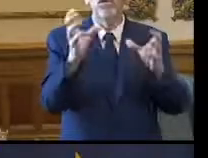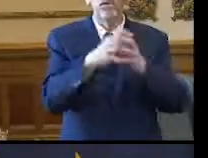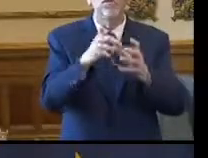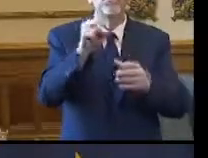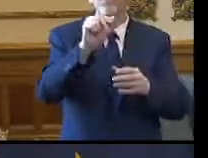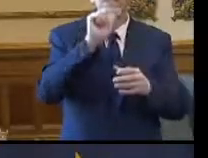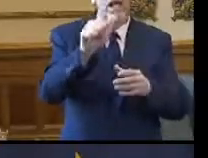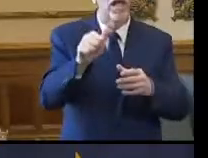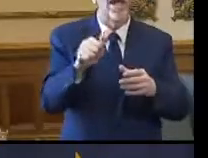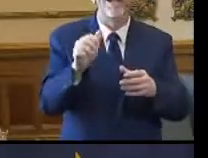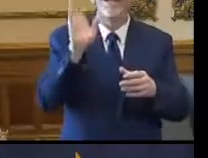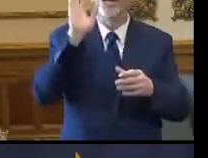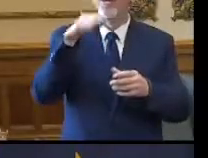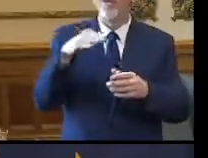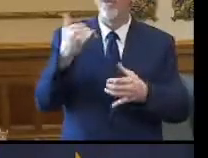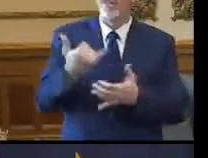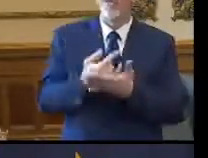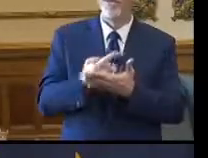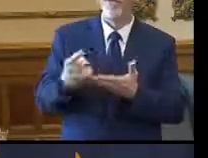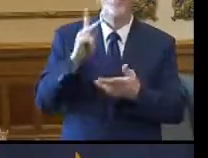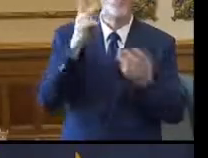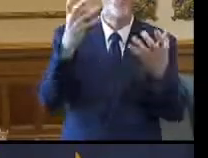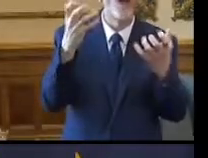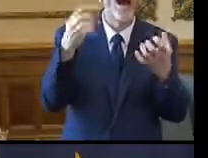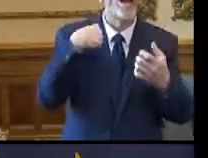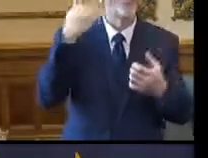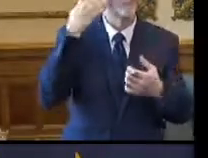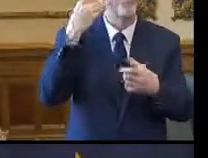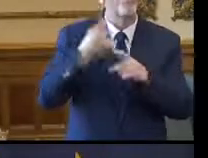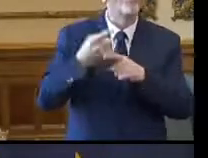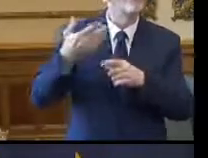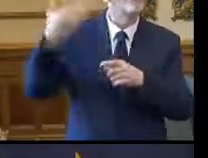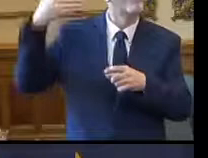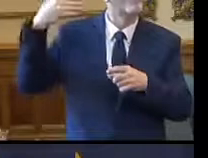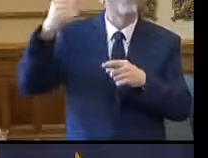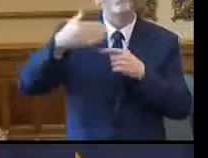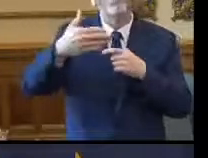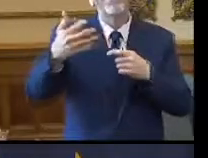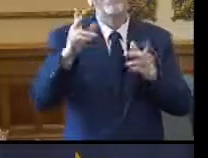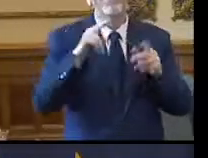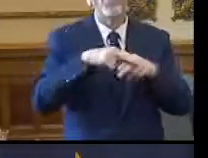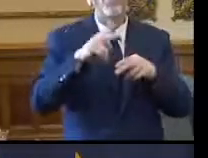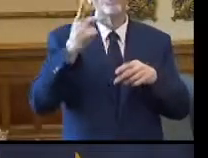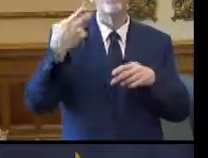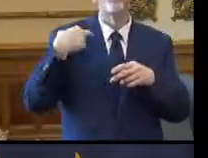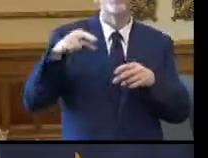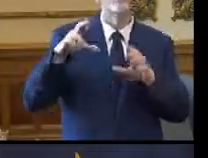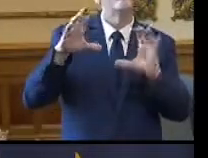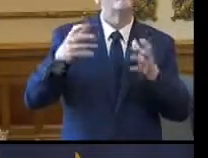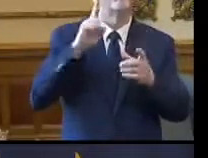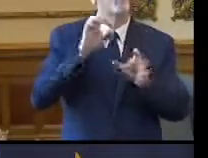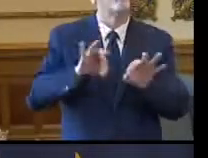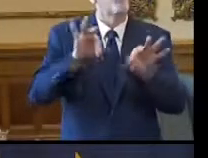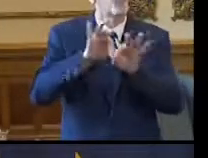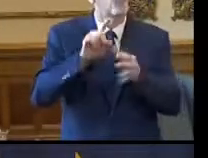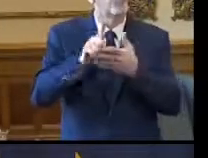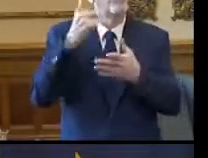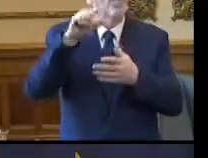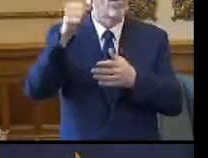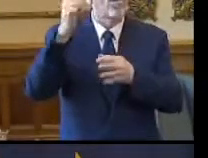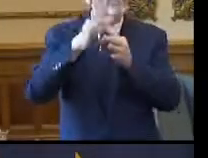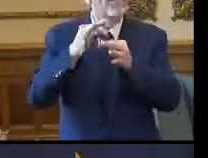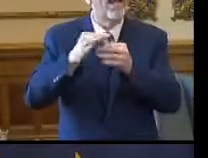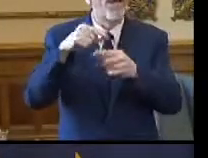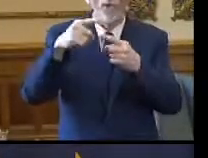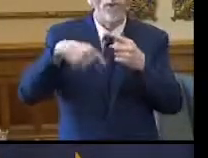assemble. As tough as this week, and there are other weeks, very religiously speaking, important weeks for other faiths